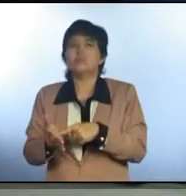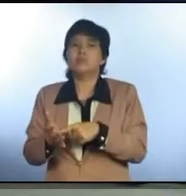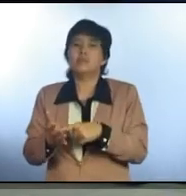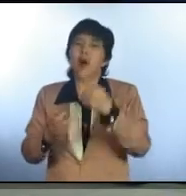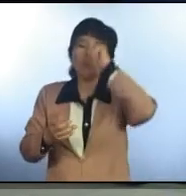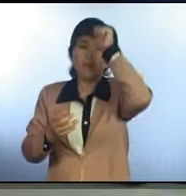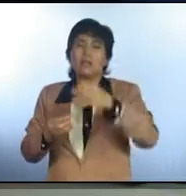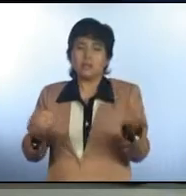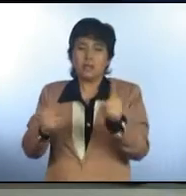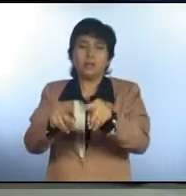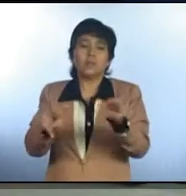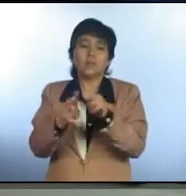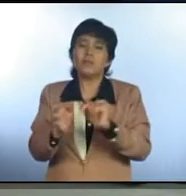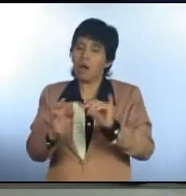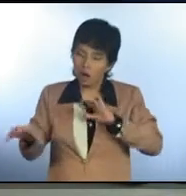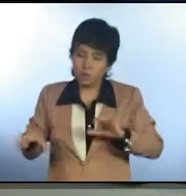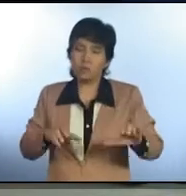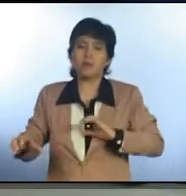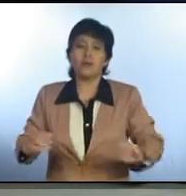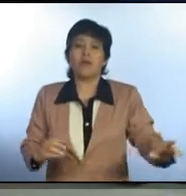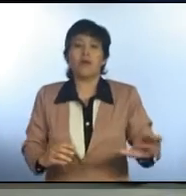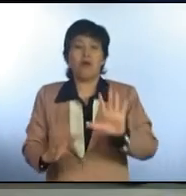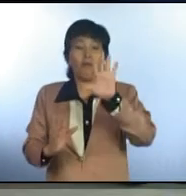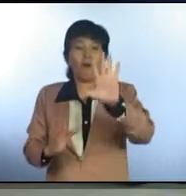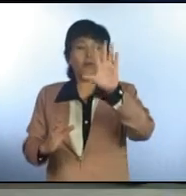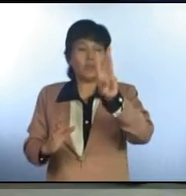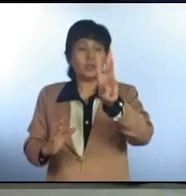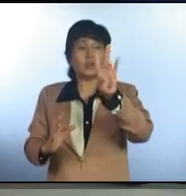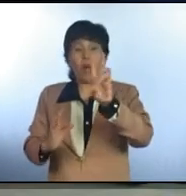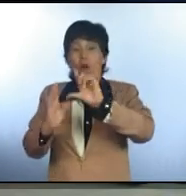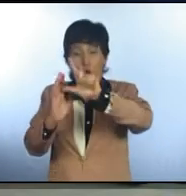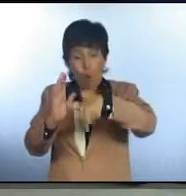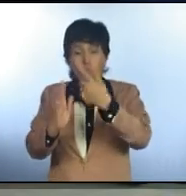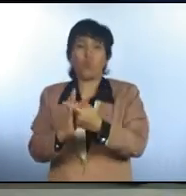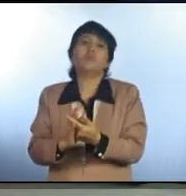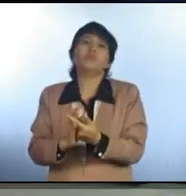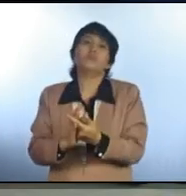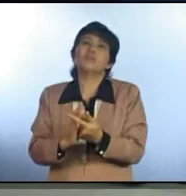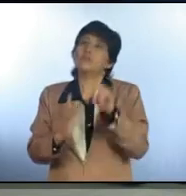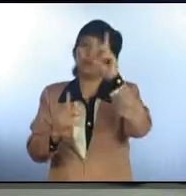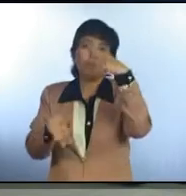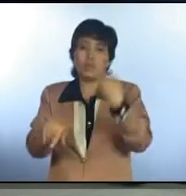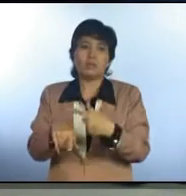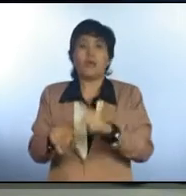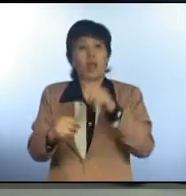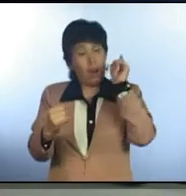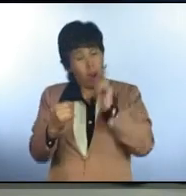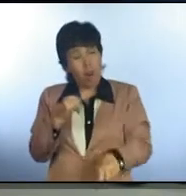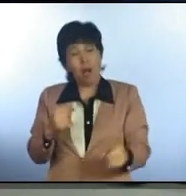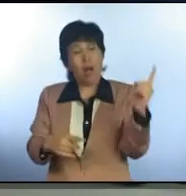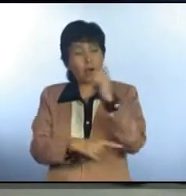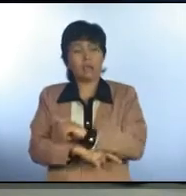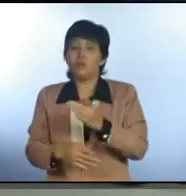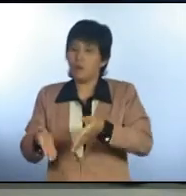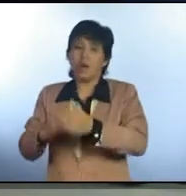okay? Now, I do attend classes which are 5-6 hours, one shot, okay? Now, if at the end of the day,